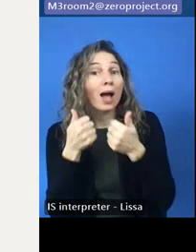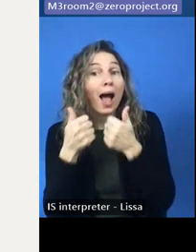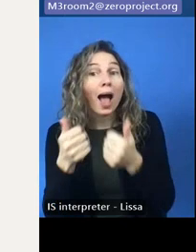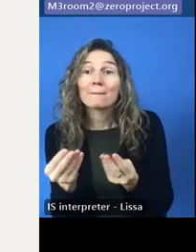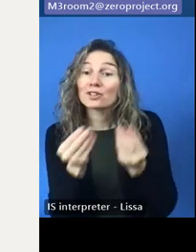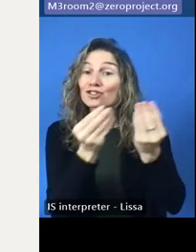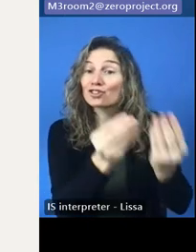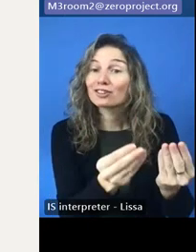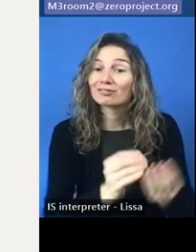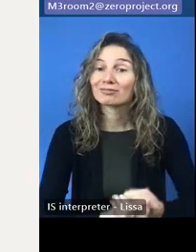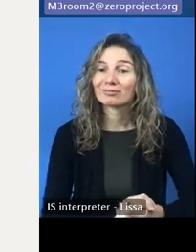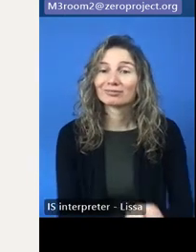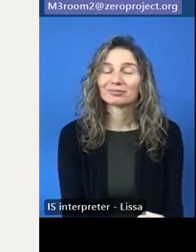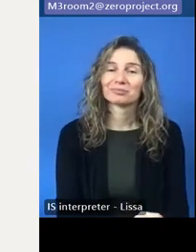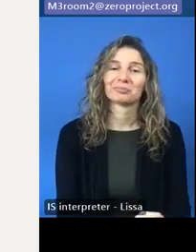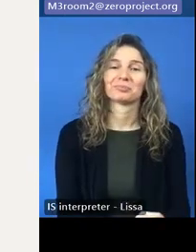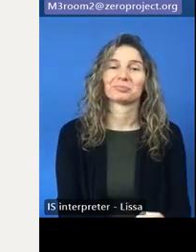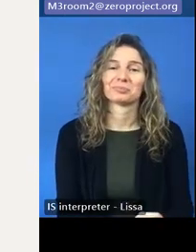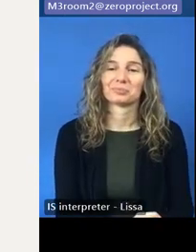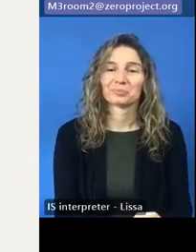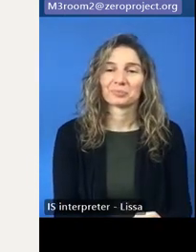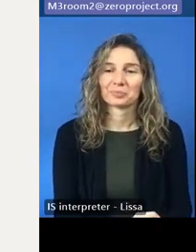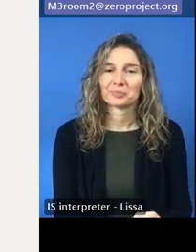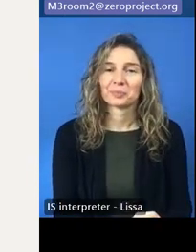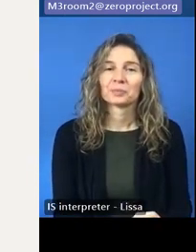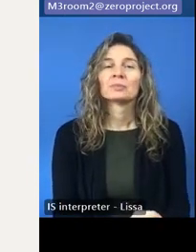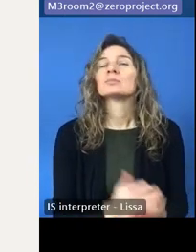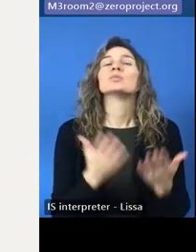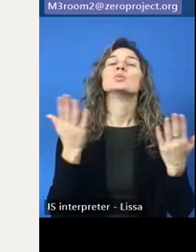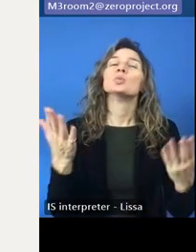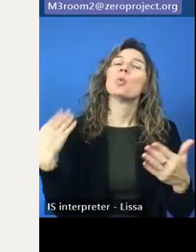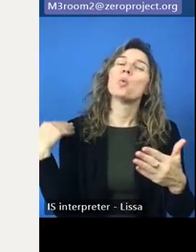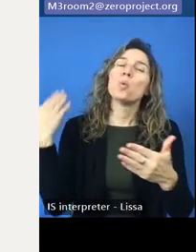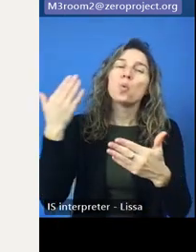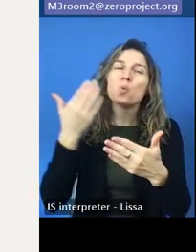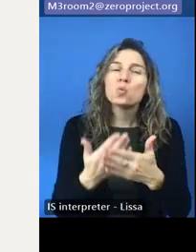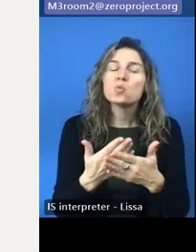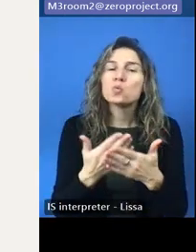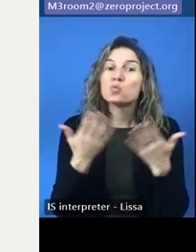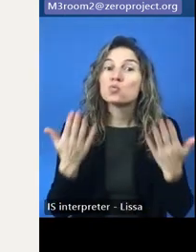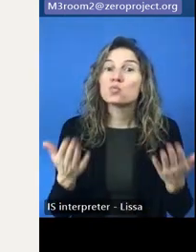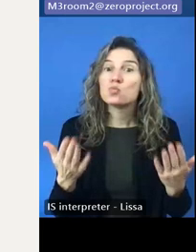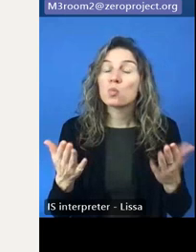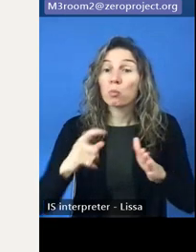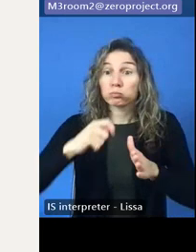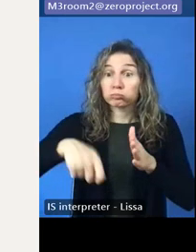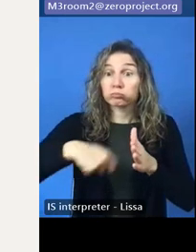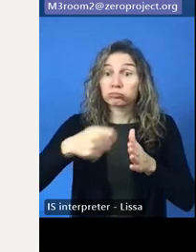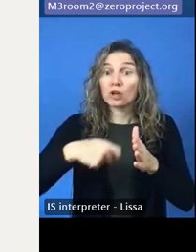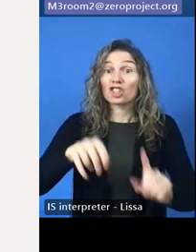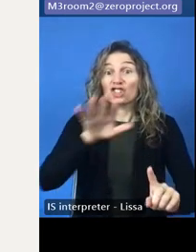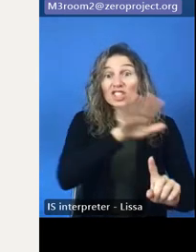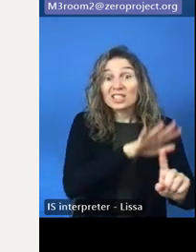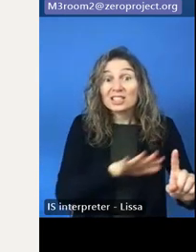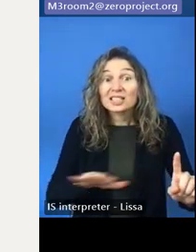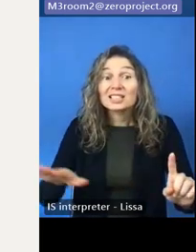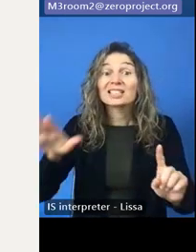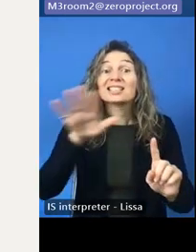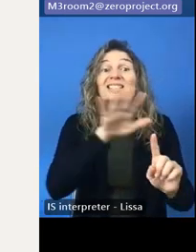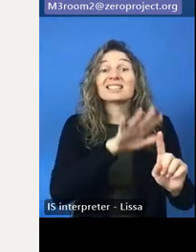So, by this time, we implemented more than 35 projects in whole Kazakhstan.